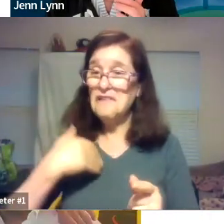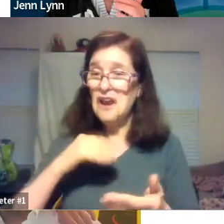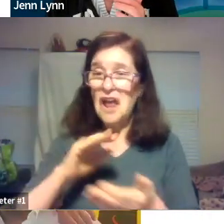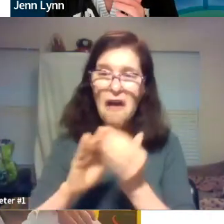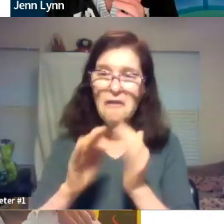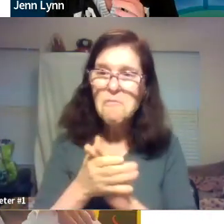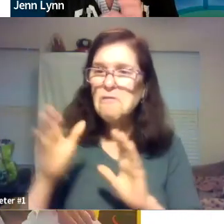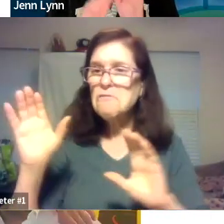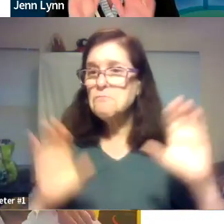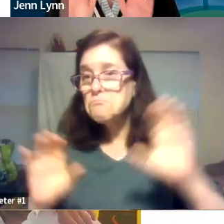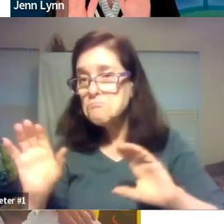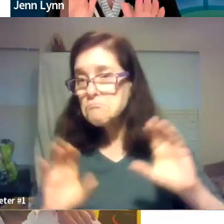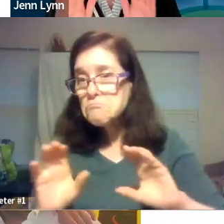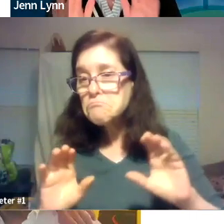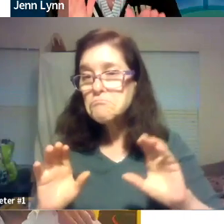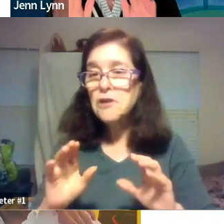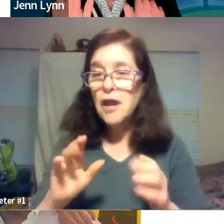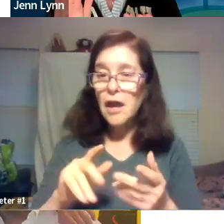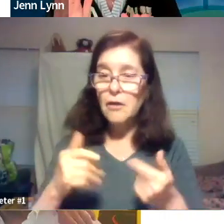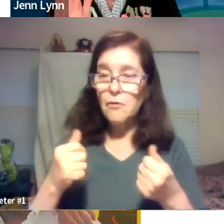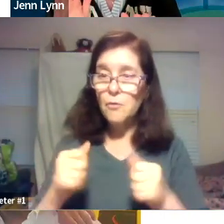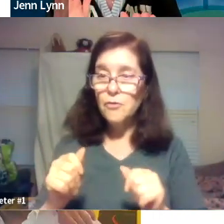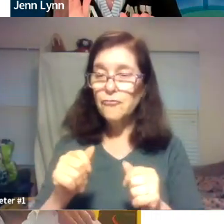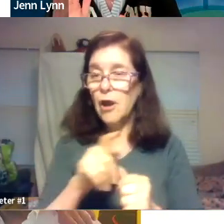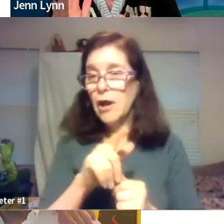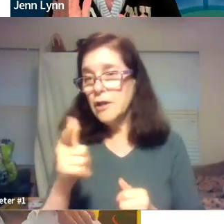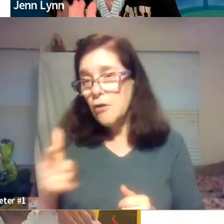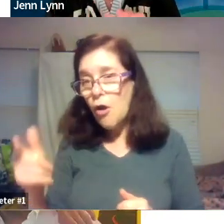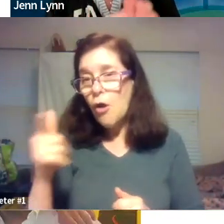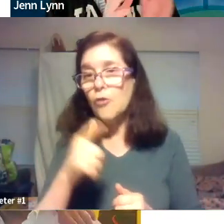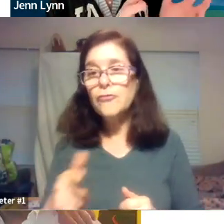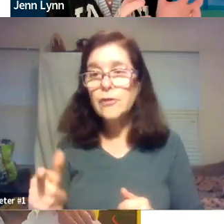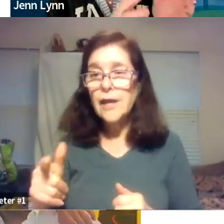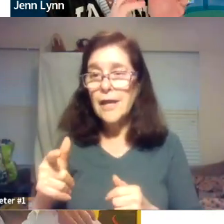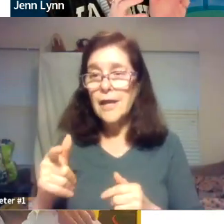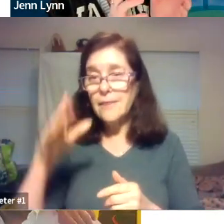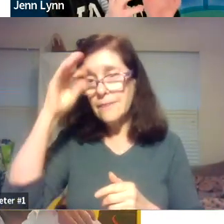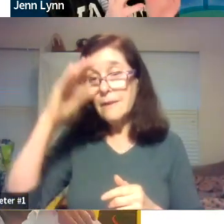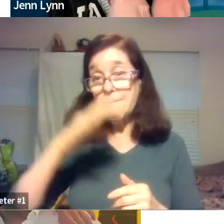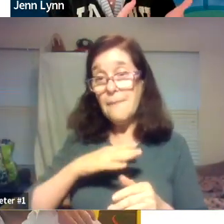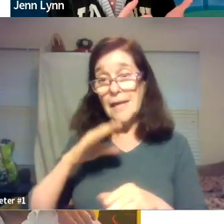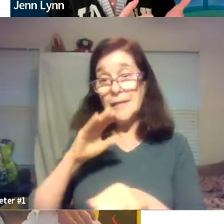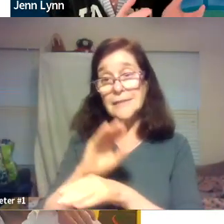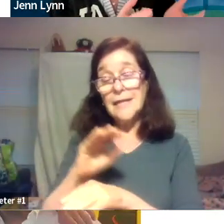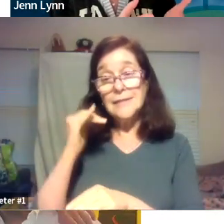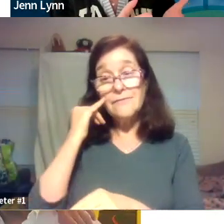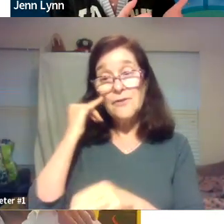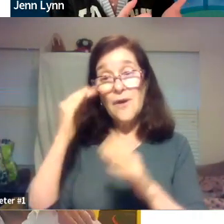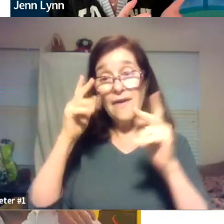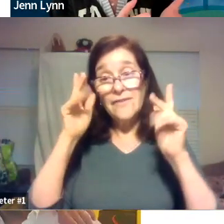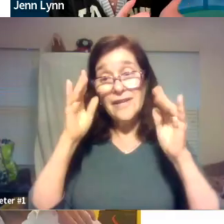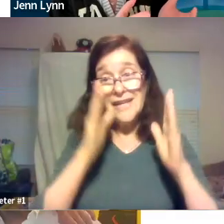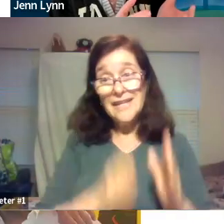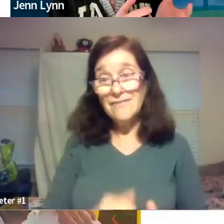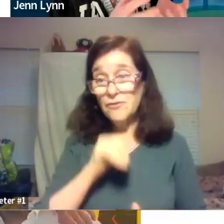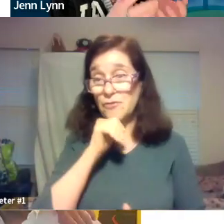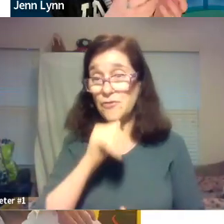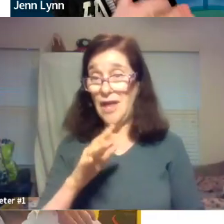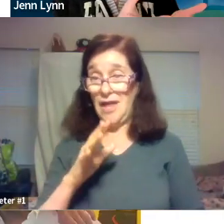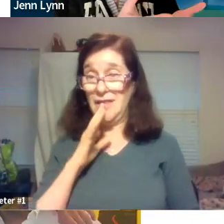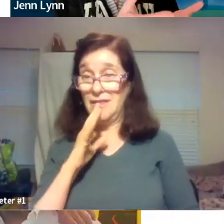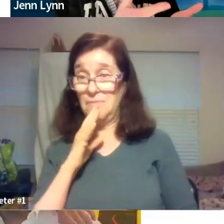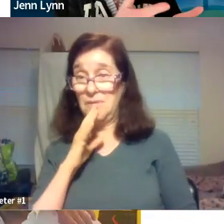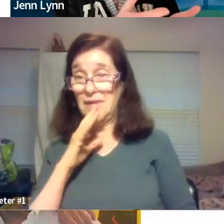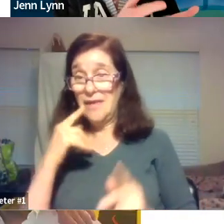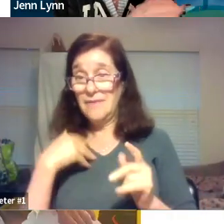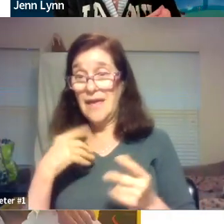we try to alternate the men's nights. So if you have an individual who is non-speaking, they